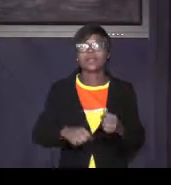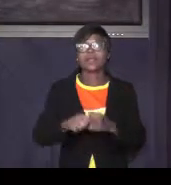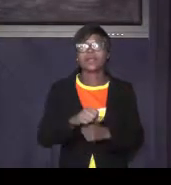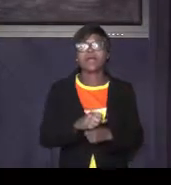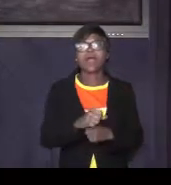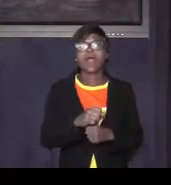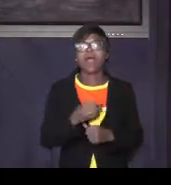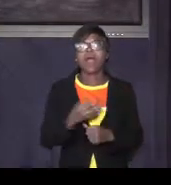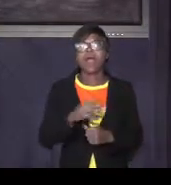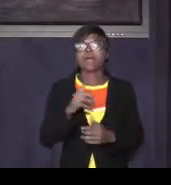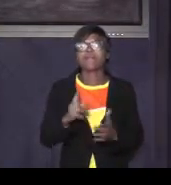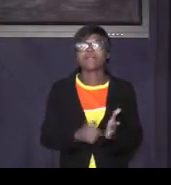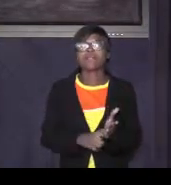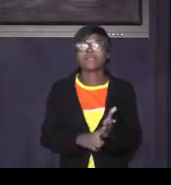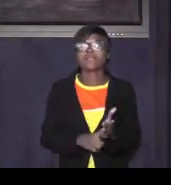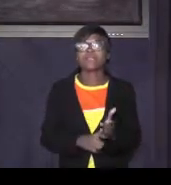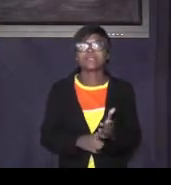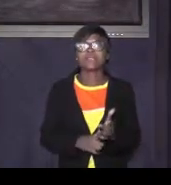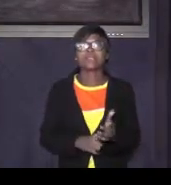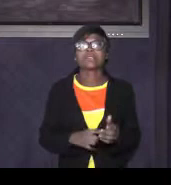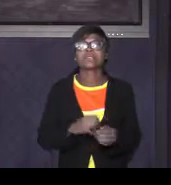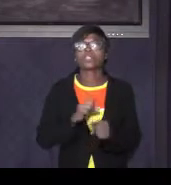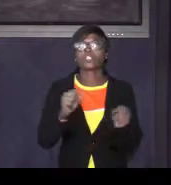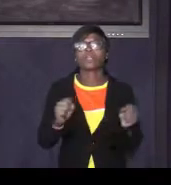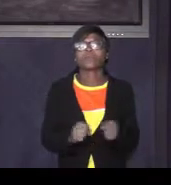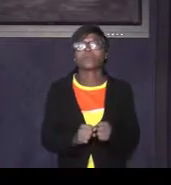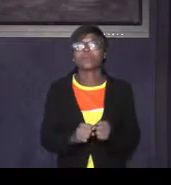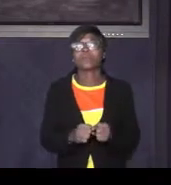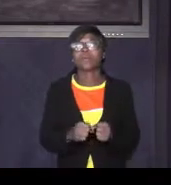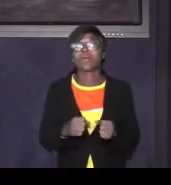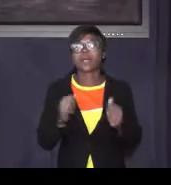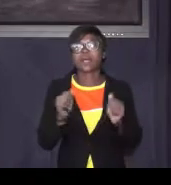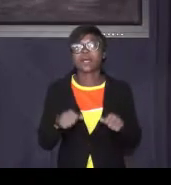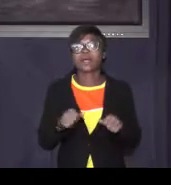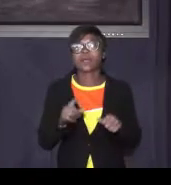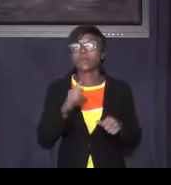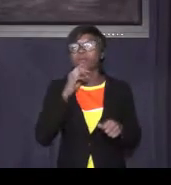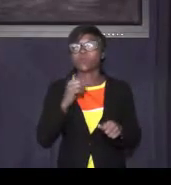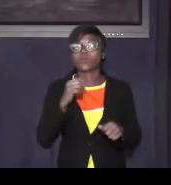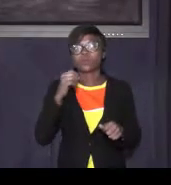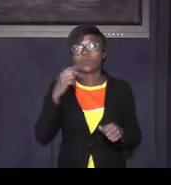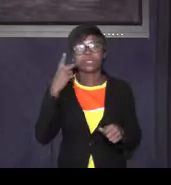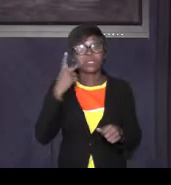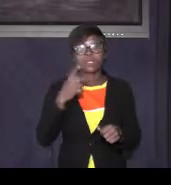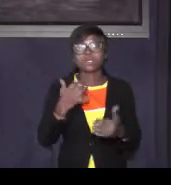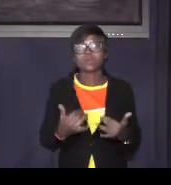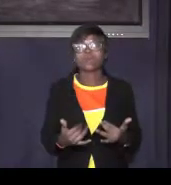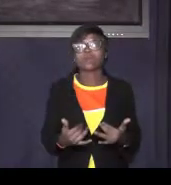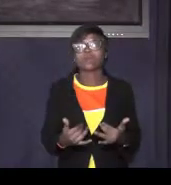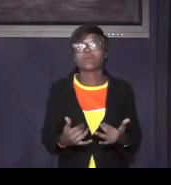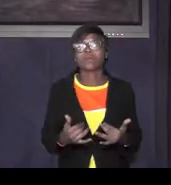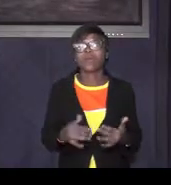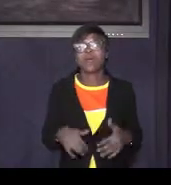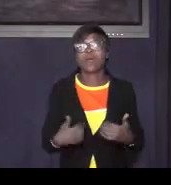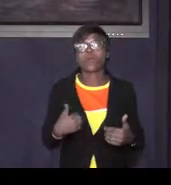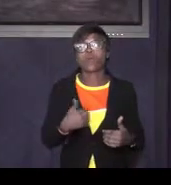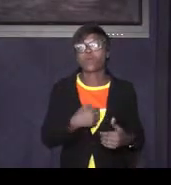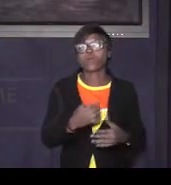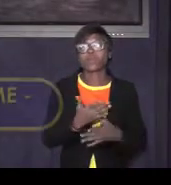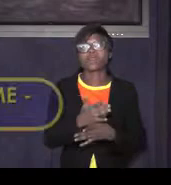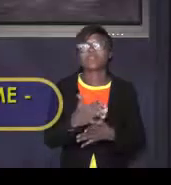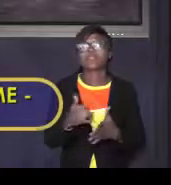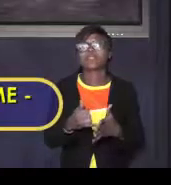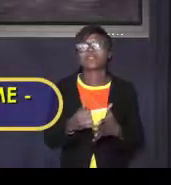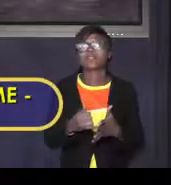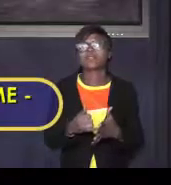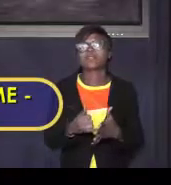shape. So can you already guess which shapes we're going to divide this into? Well, let's